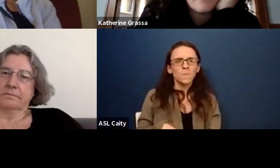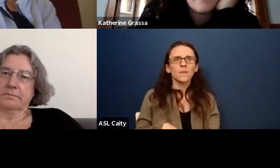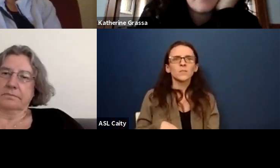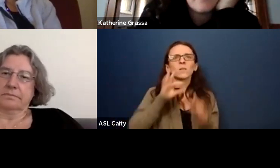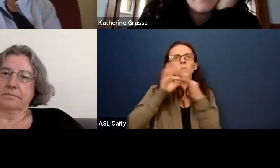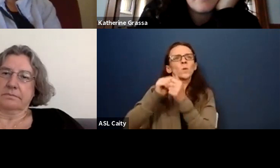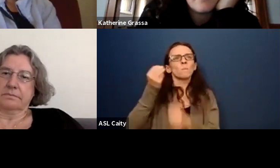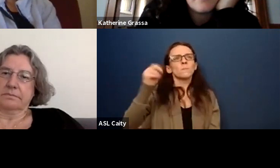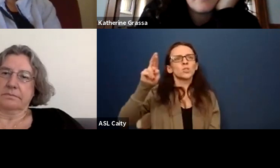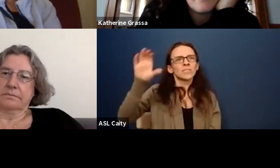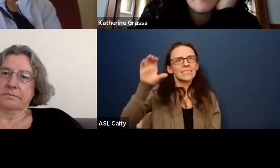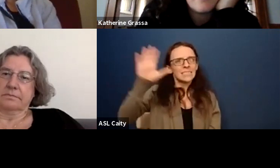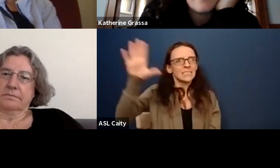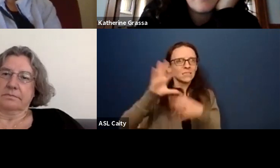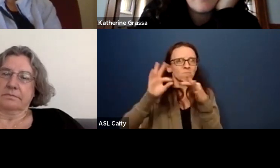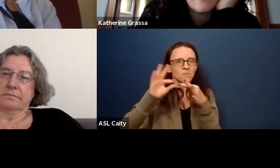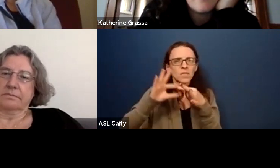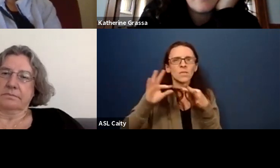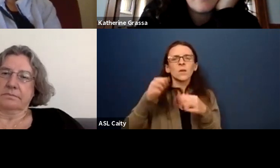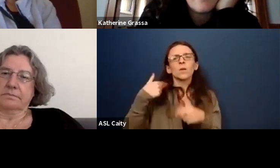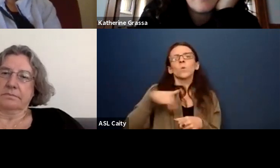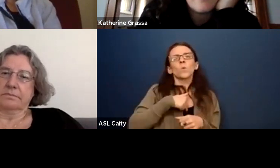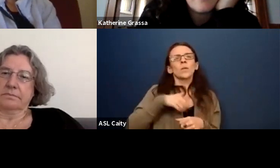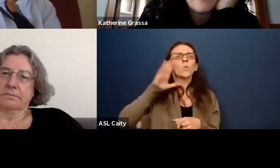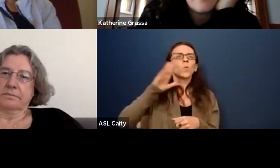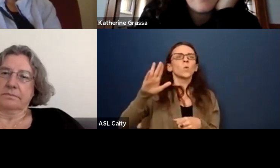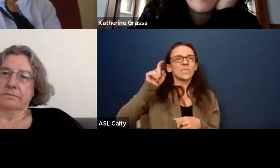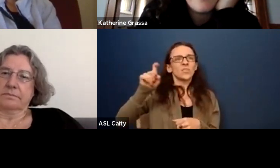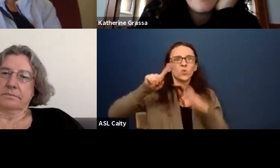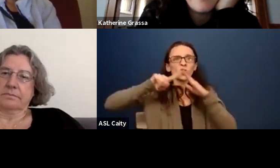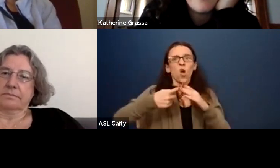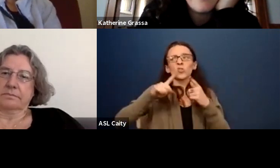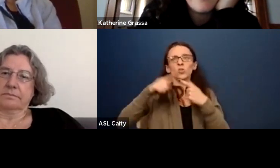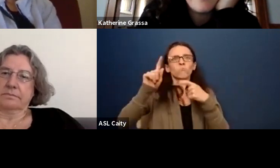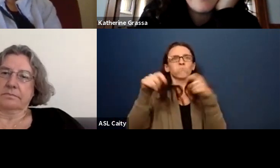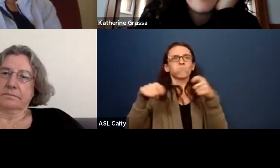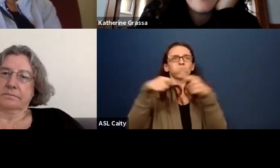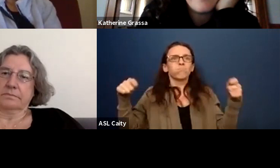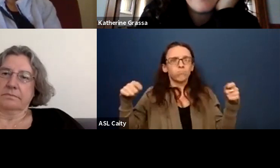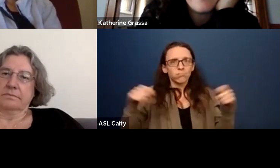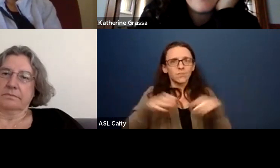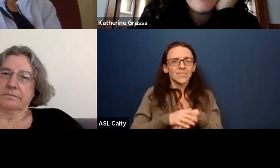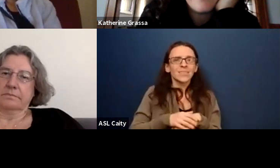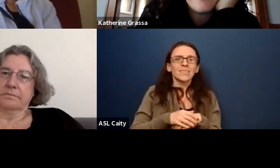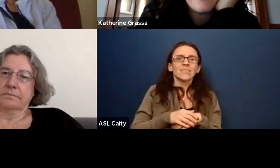point, we do need to start landing our plane here. My words, not his.